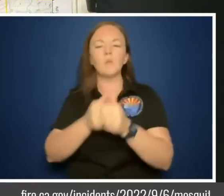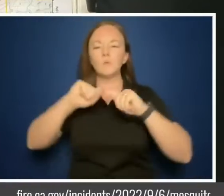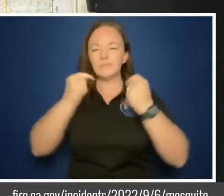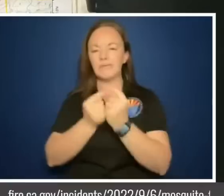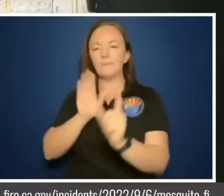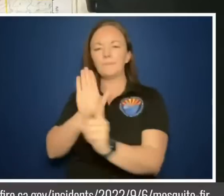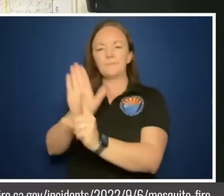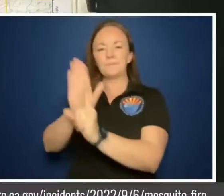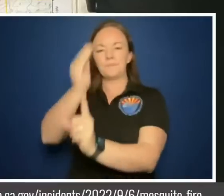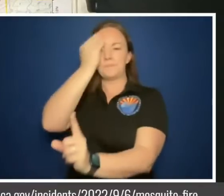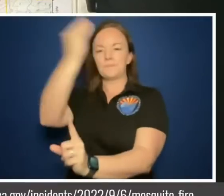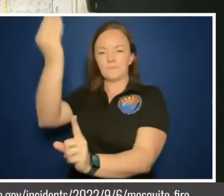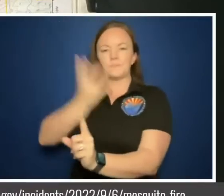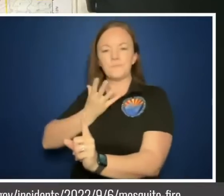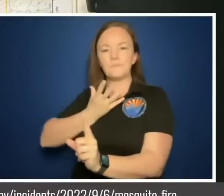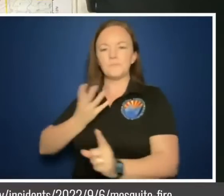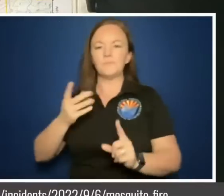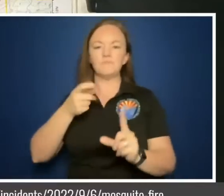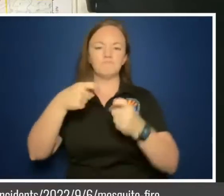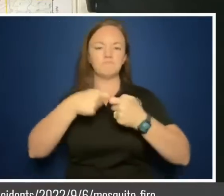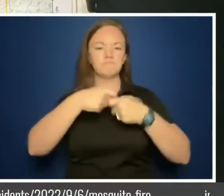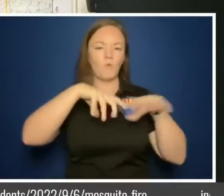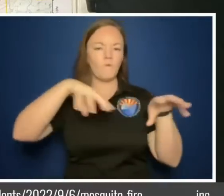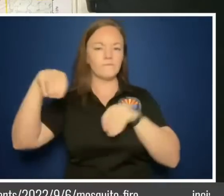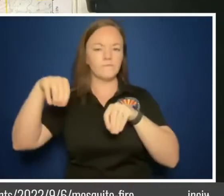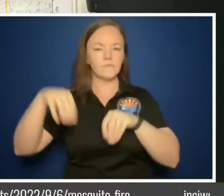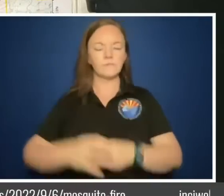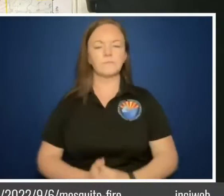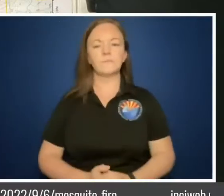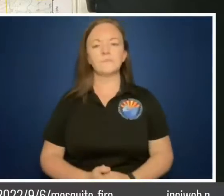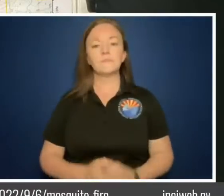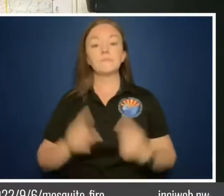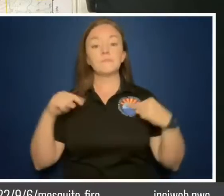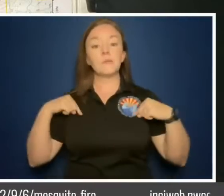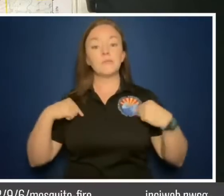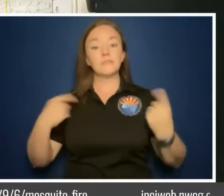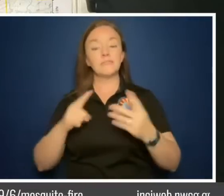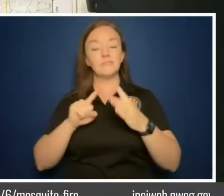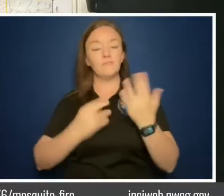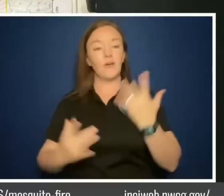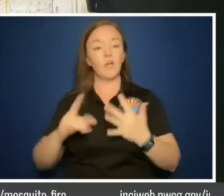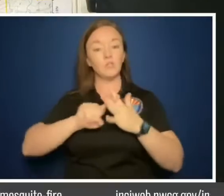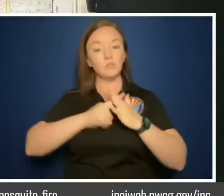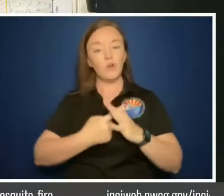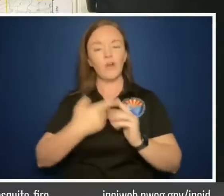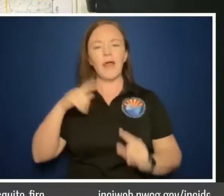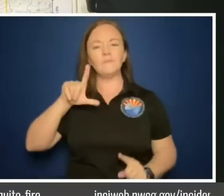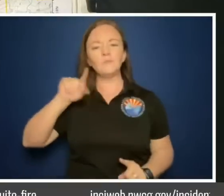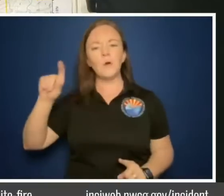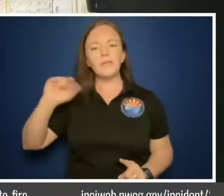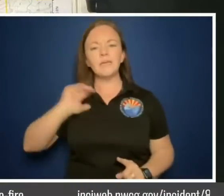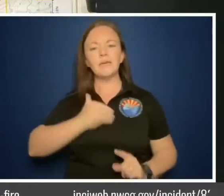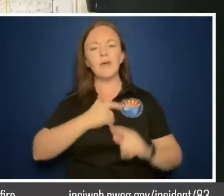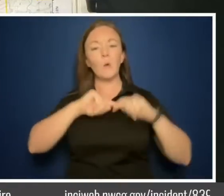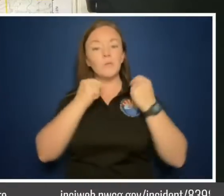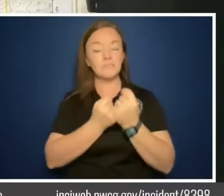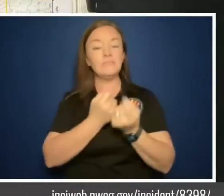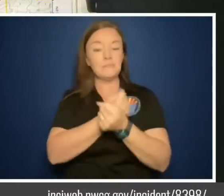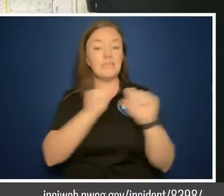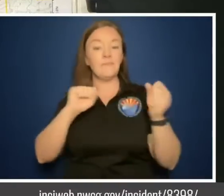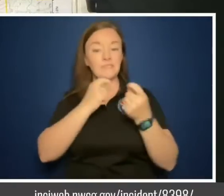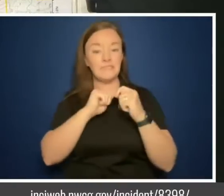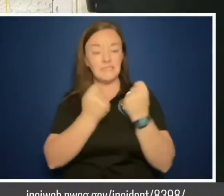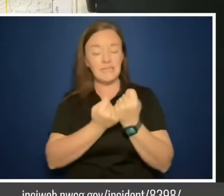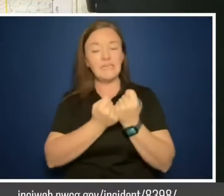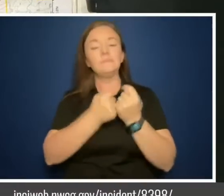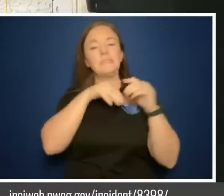Since the beginning of the event, we have had 20 of our safety infrastructure protection teams operating within the fire footprint.